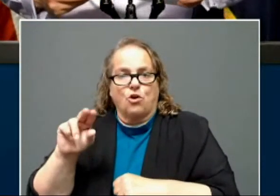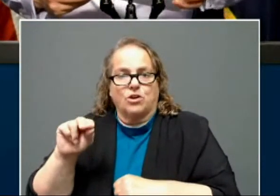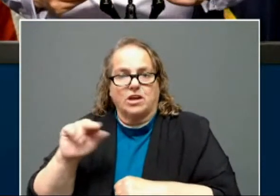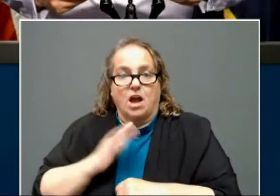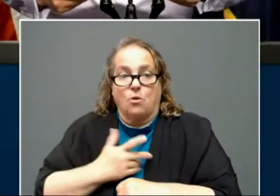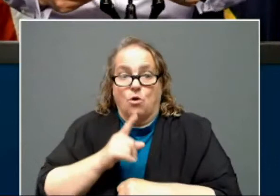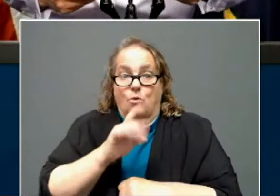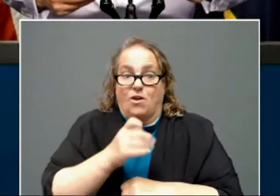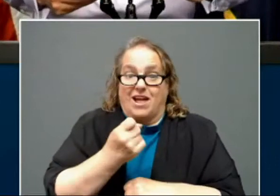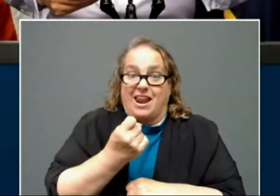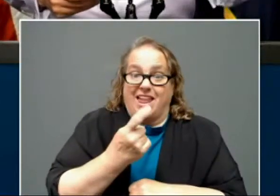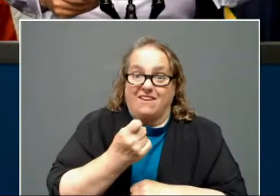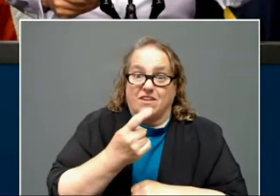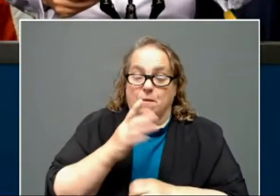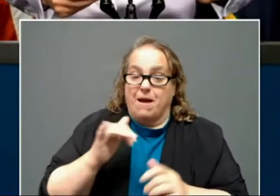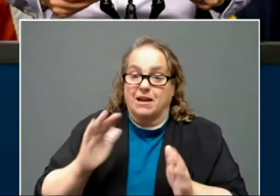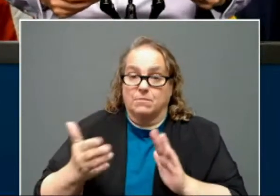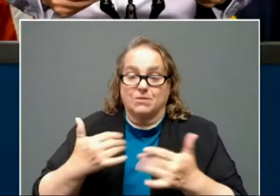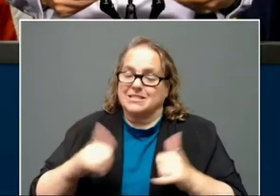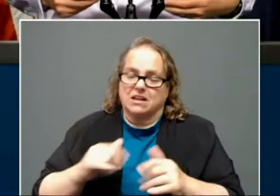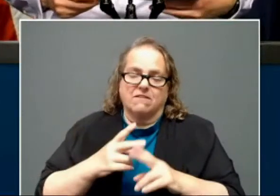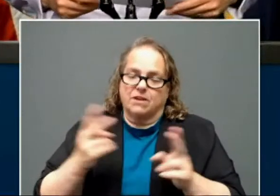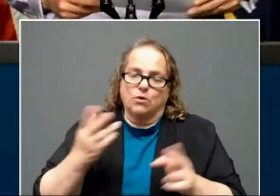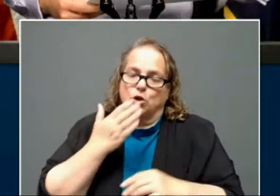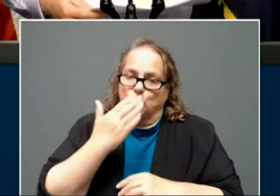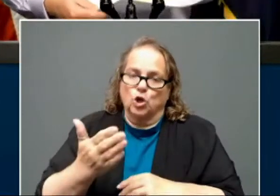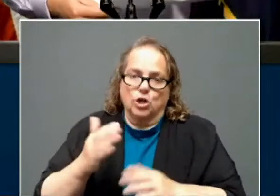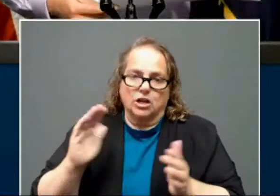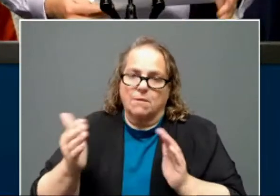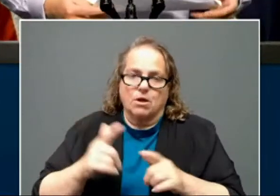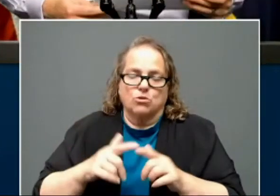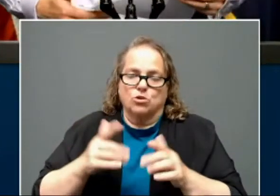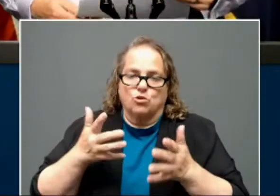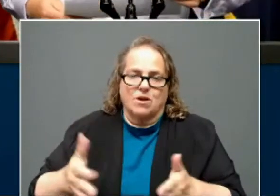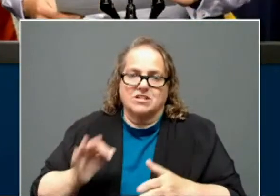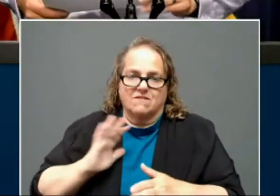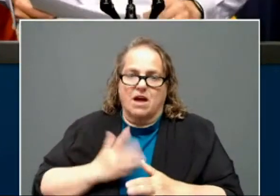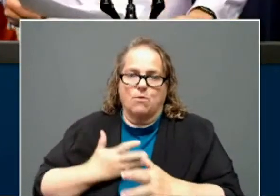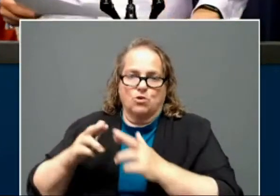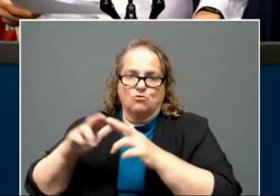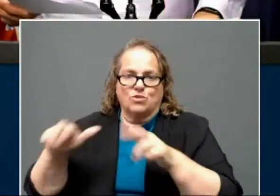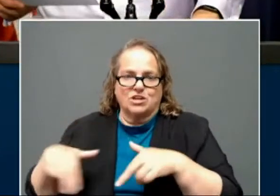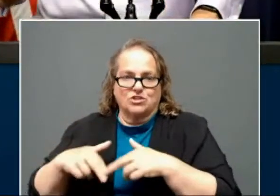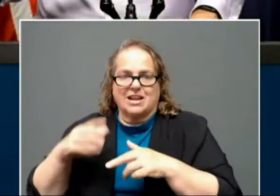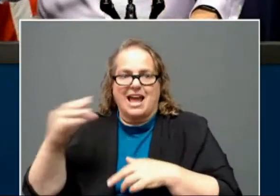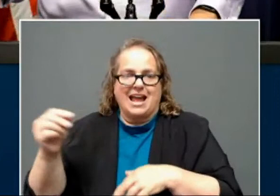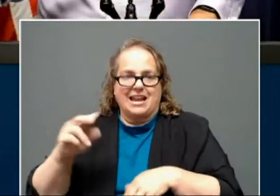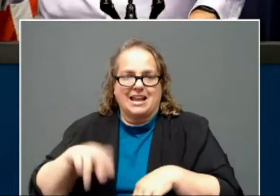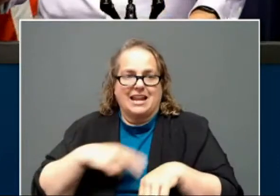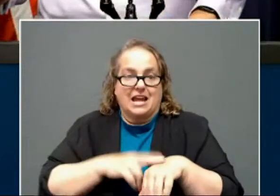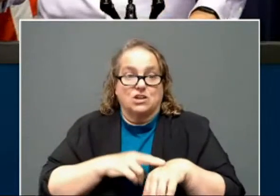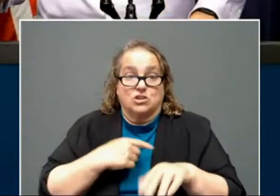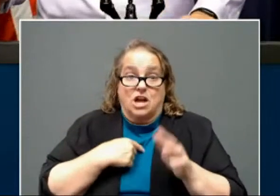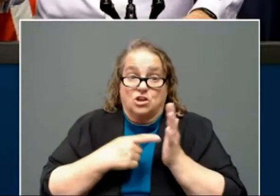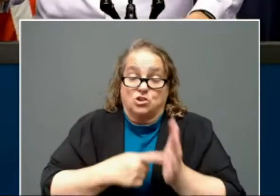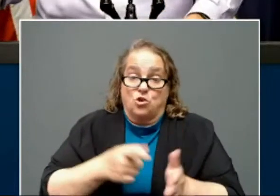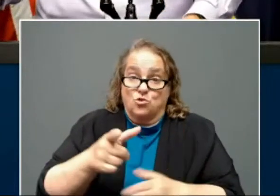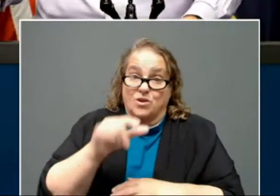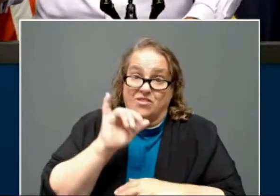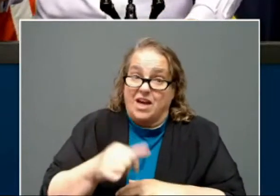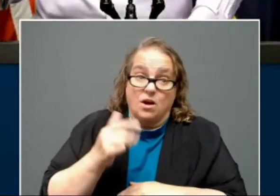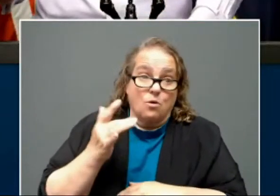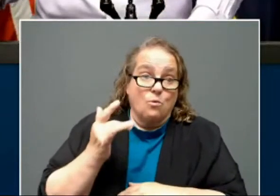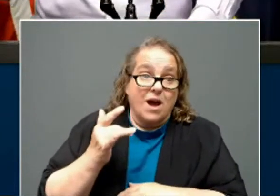comparison is actually still pretty good compared to the rest of our region and our nation. So I show you this because even while